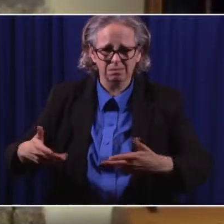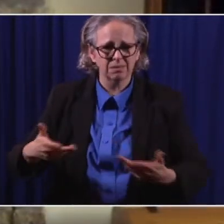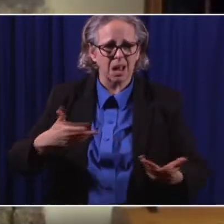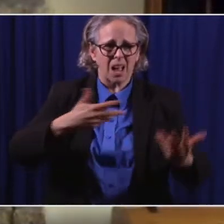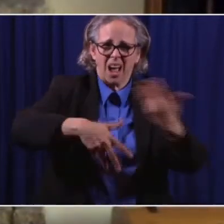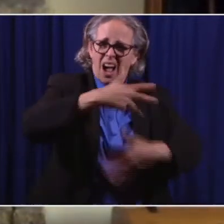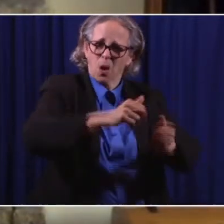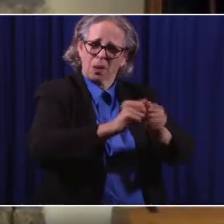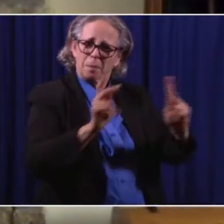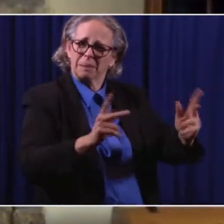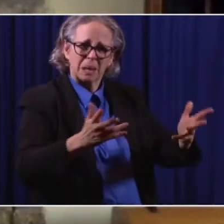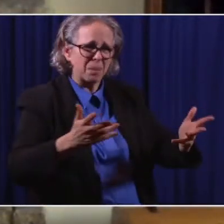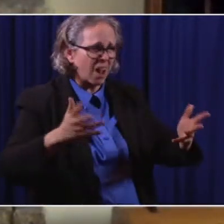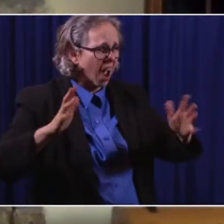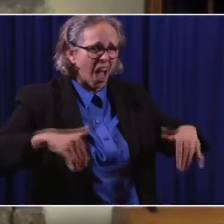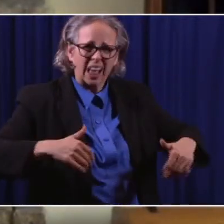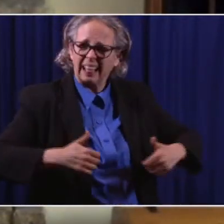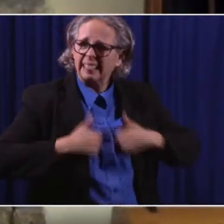they're loved ones.